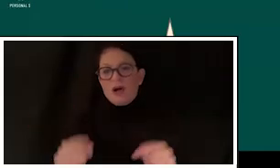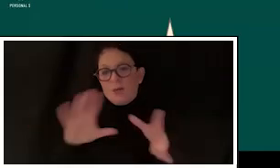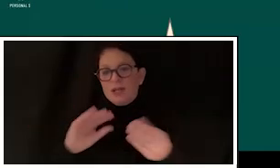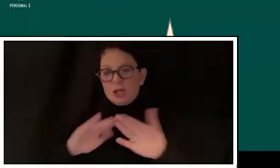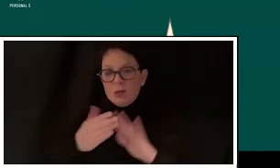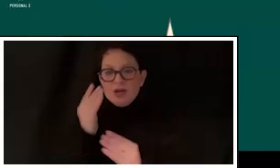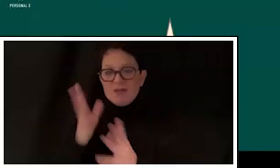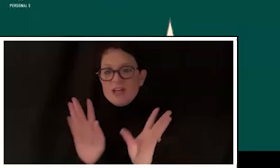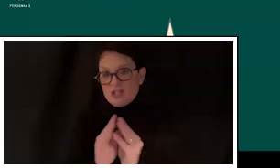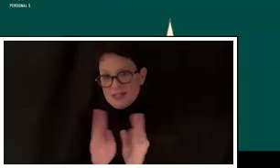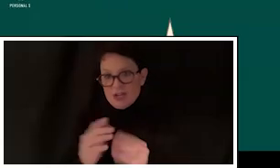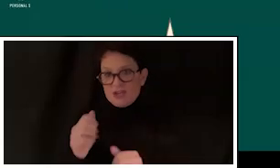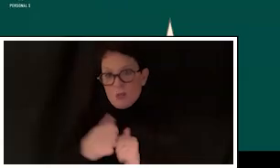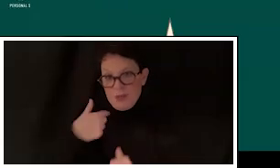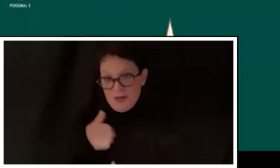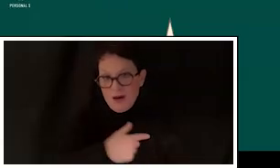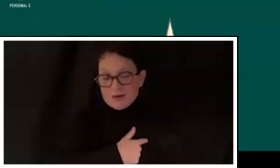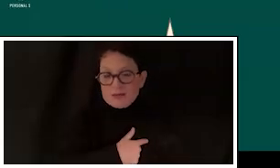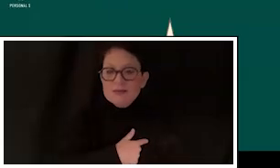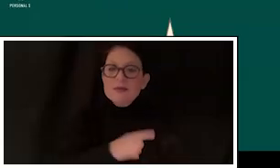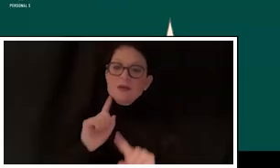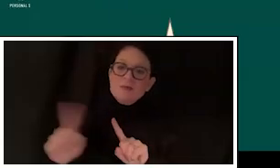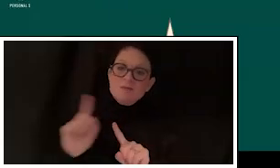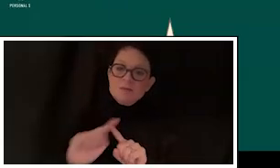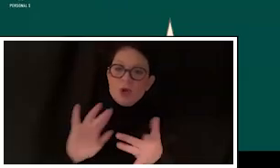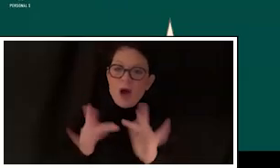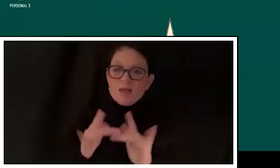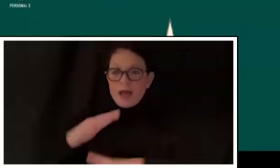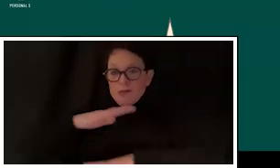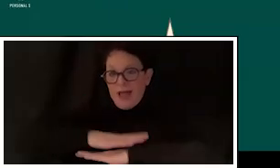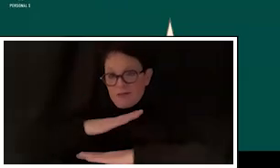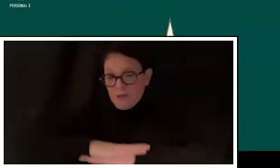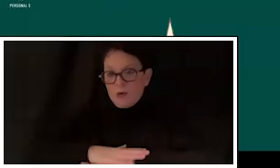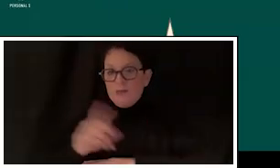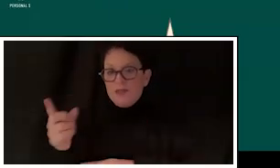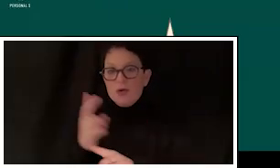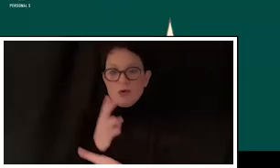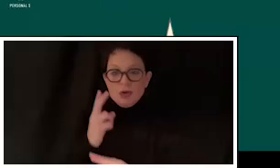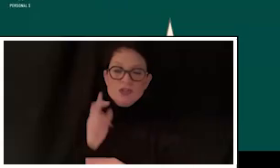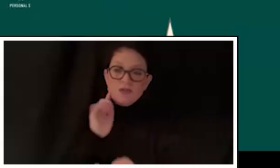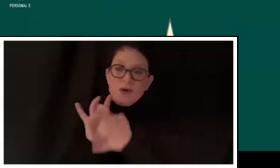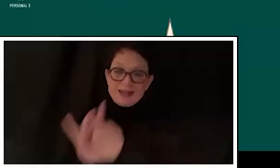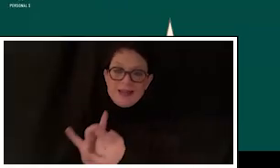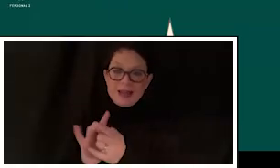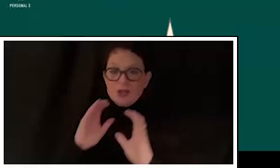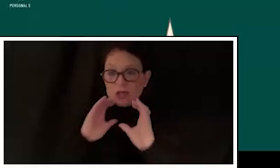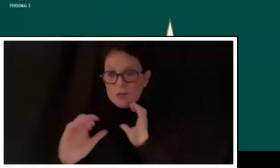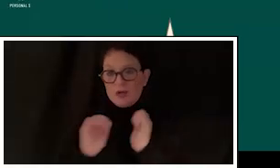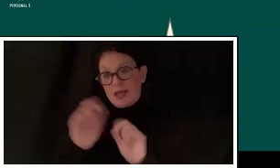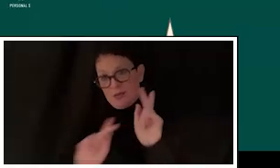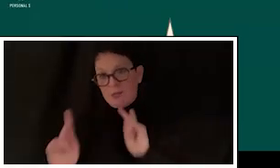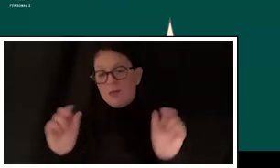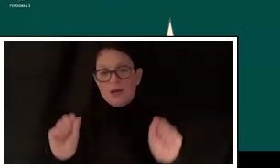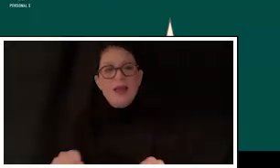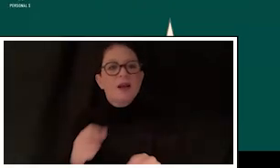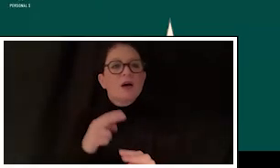community information session with us about their new online platform that they're using to connect and communicate with folks.